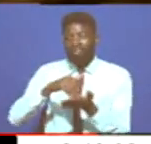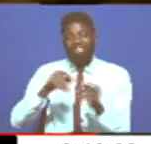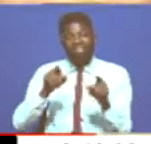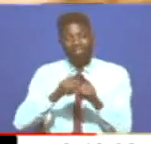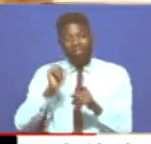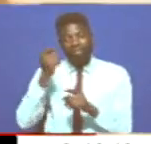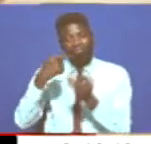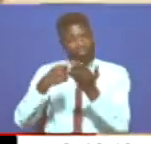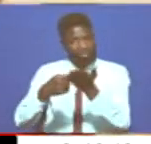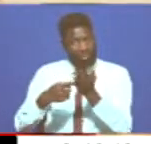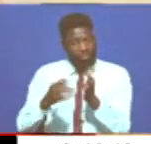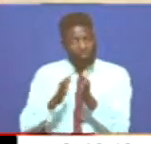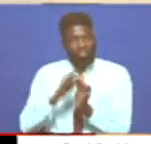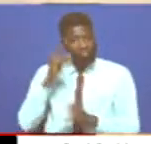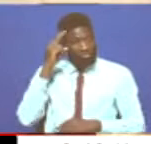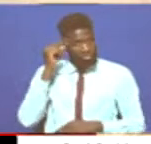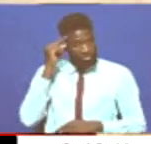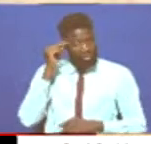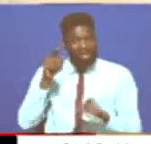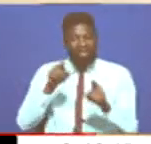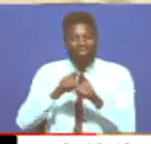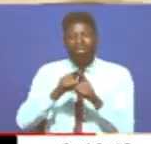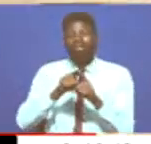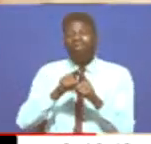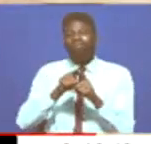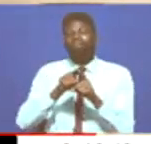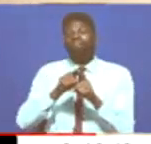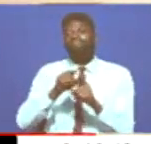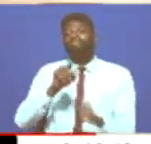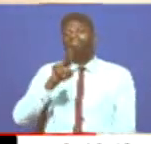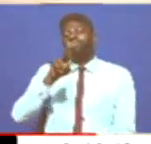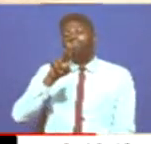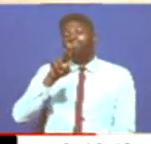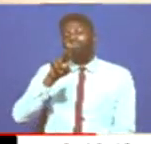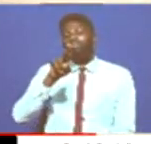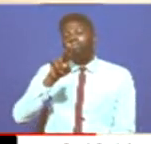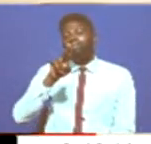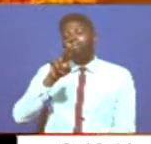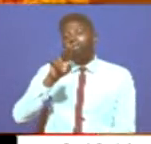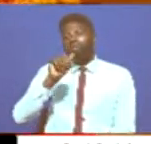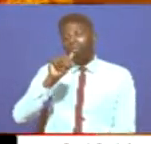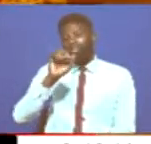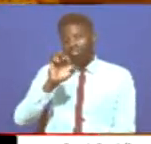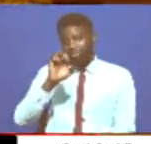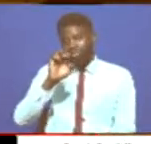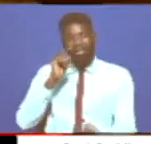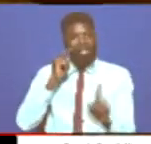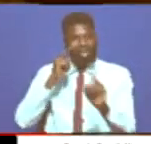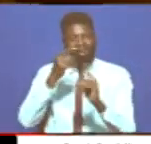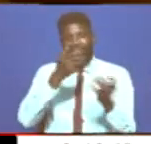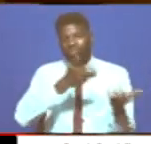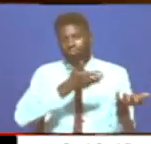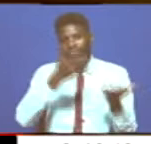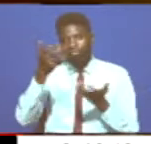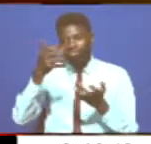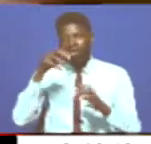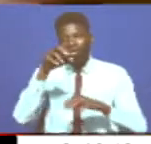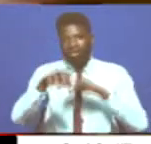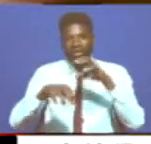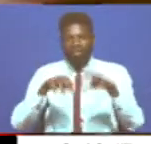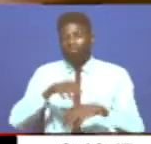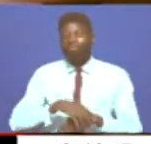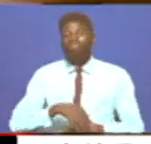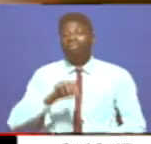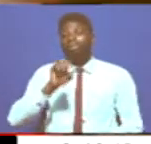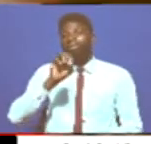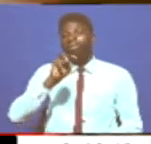and United Arab Emirates in a bid to start export of live animals to the two countries. Oman were here. They